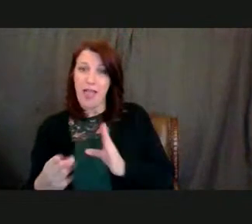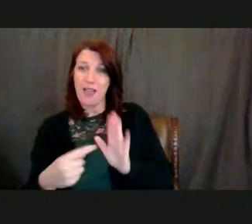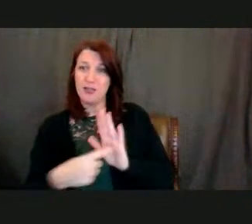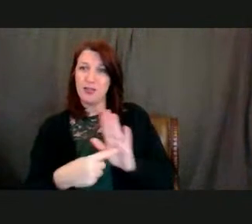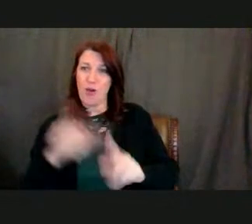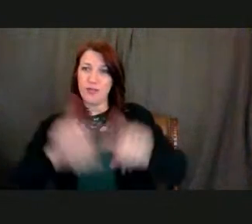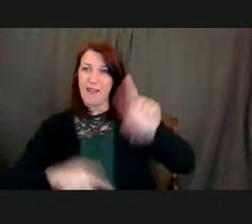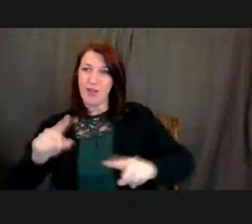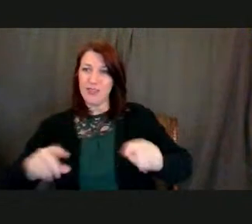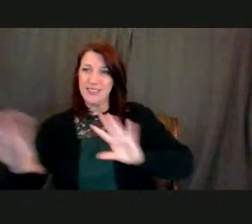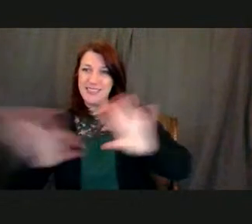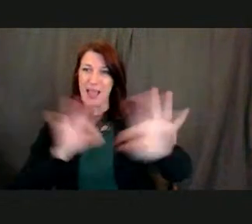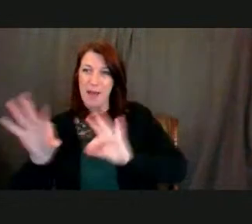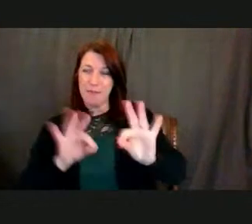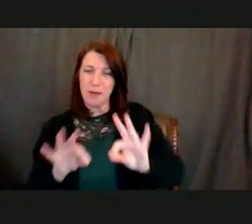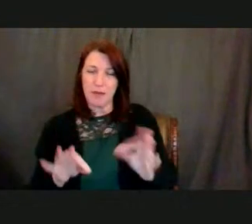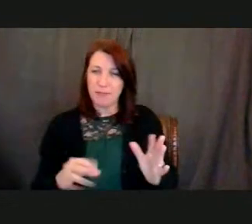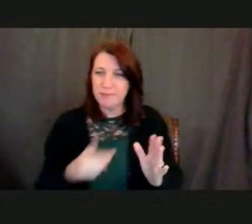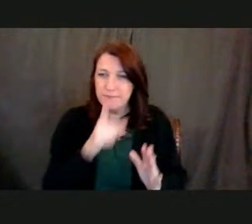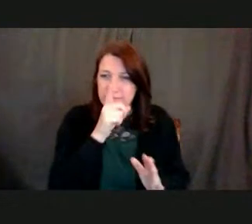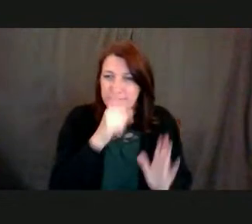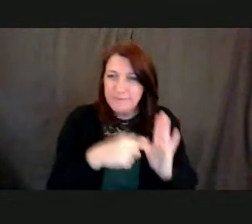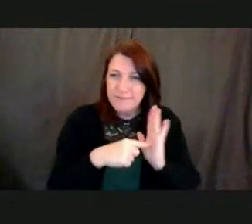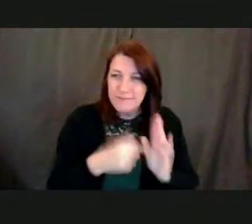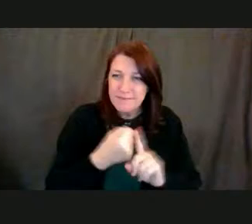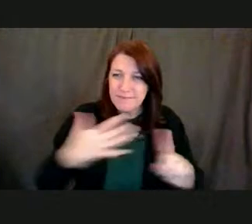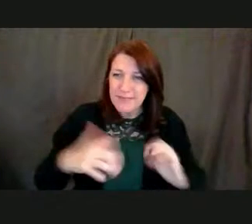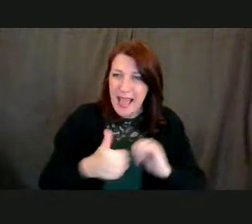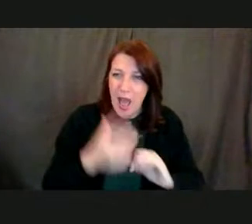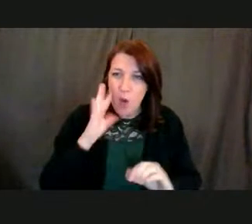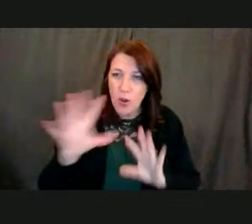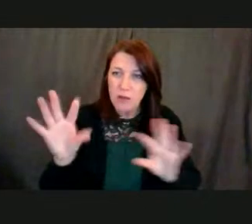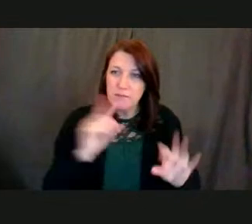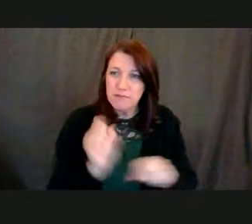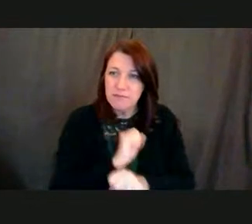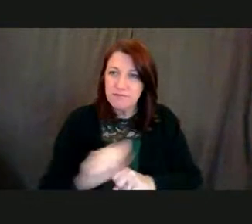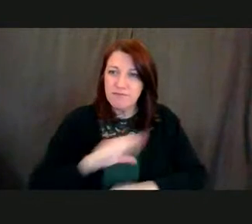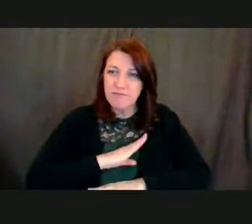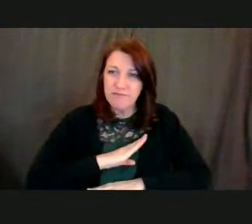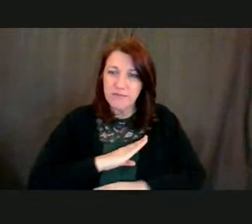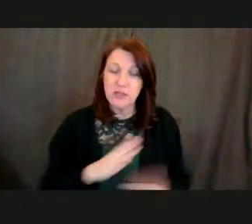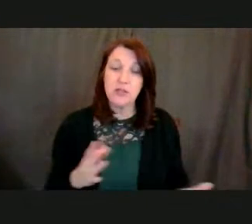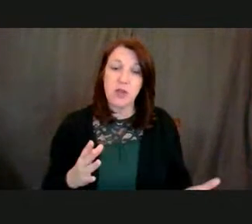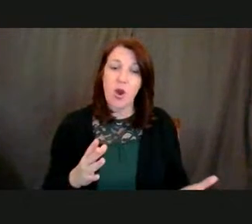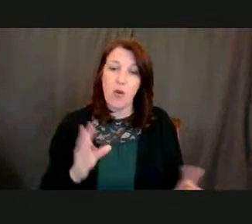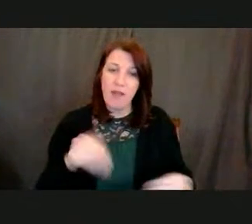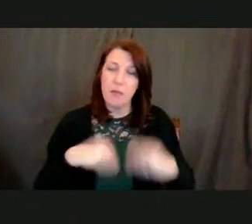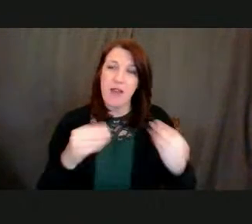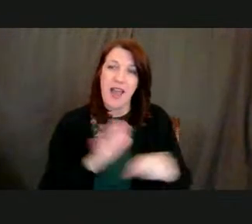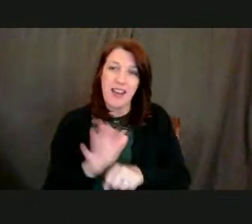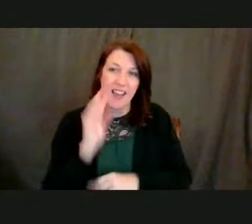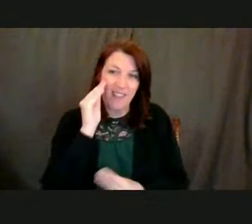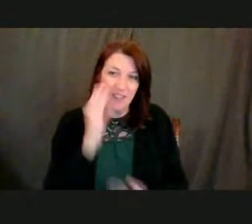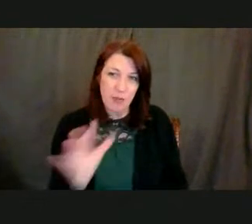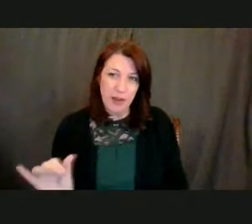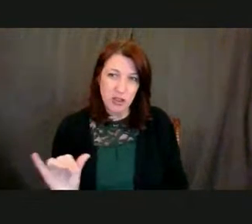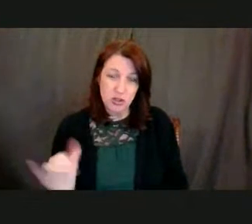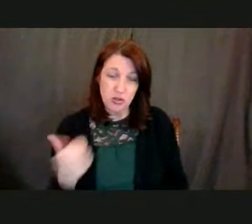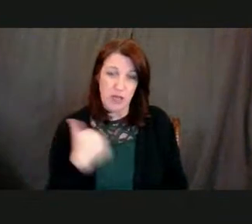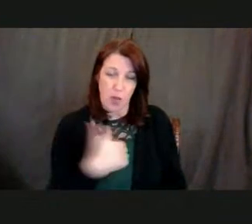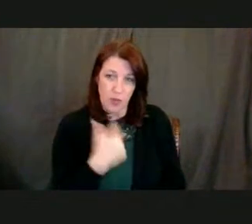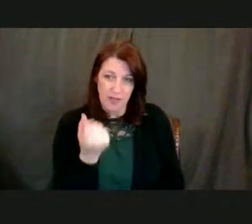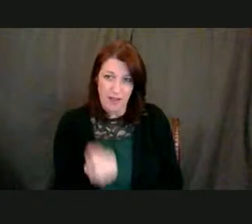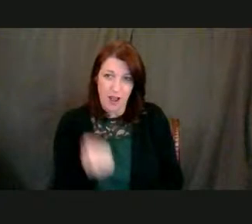told us how you're actually going to recruit these folks. So it is important to provide enough information so that we